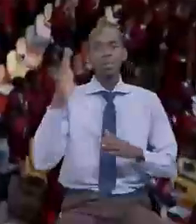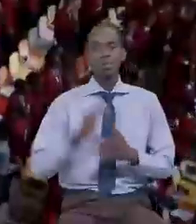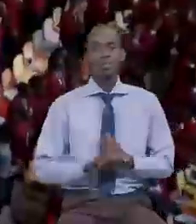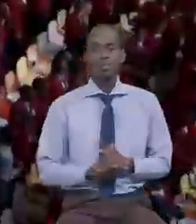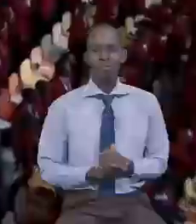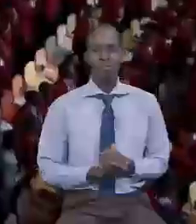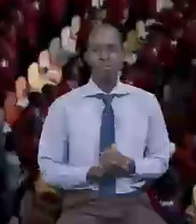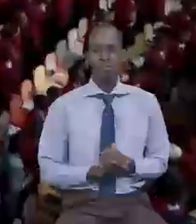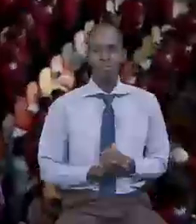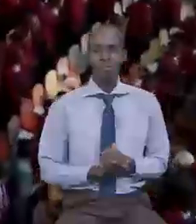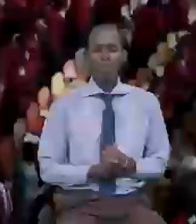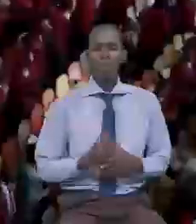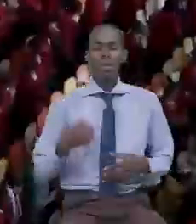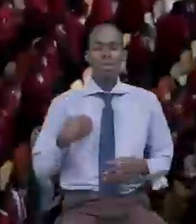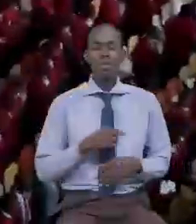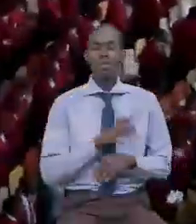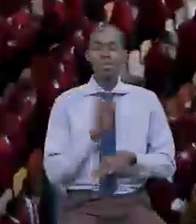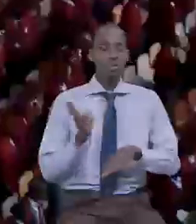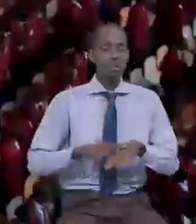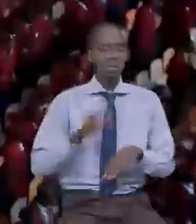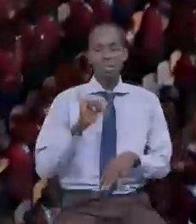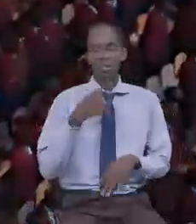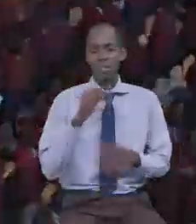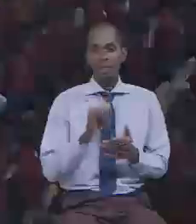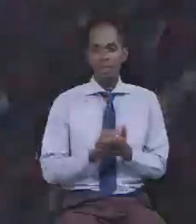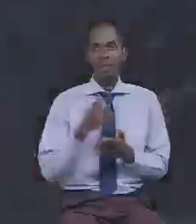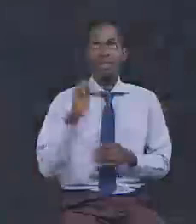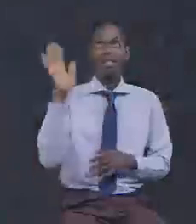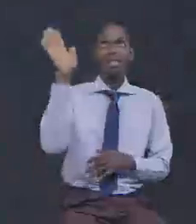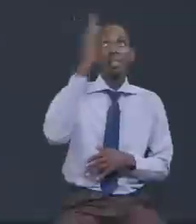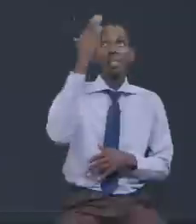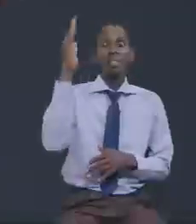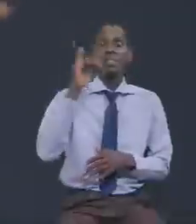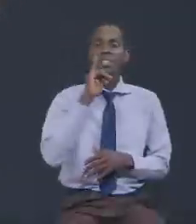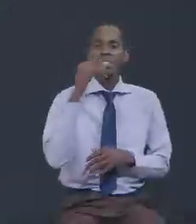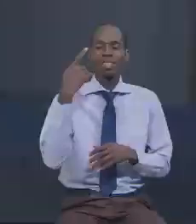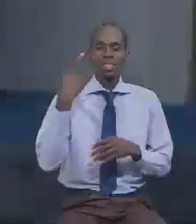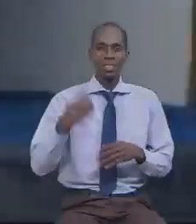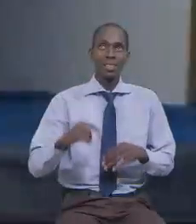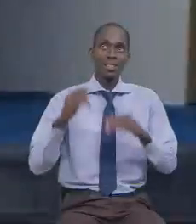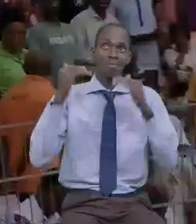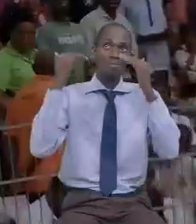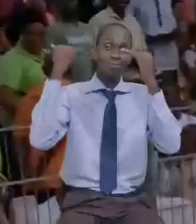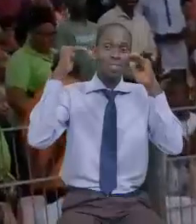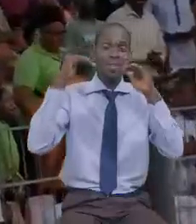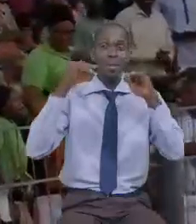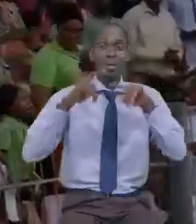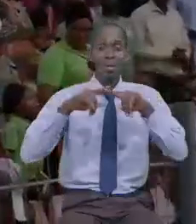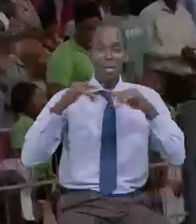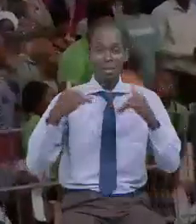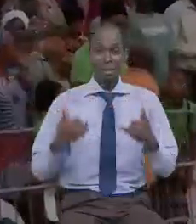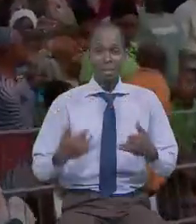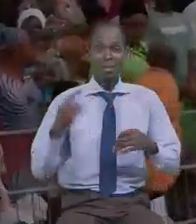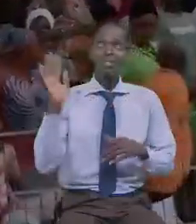We used to say, the sky is the limit. Now, the sky is